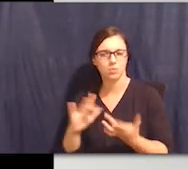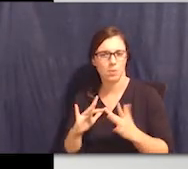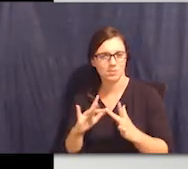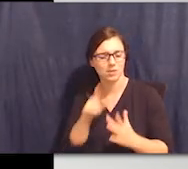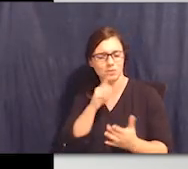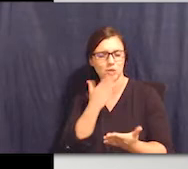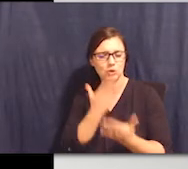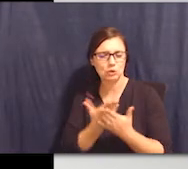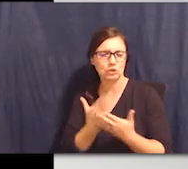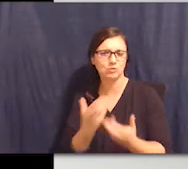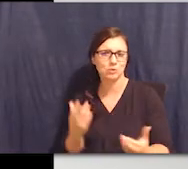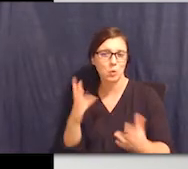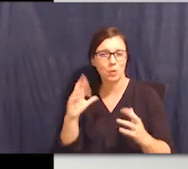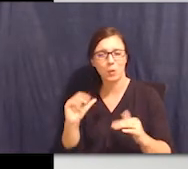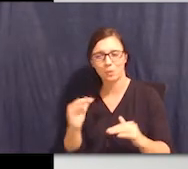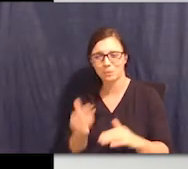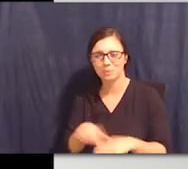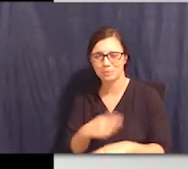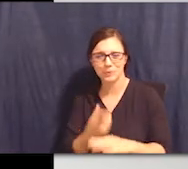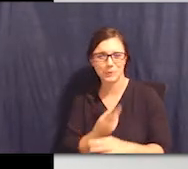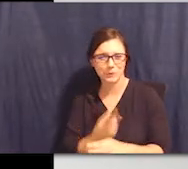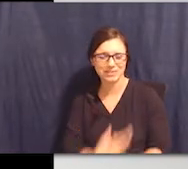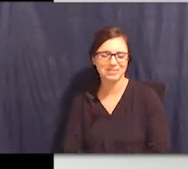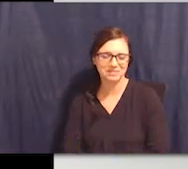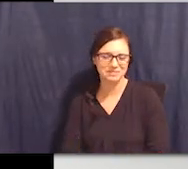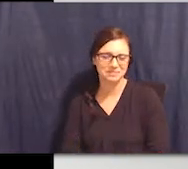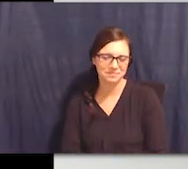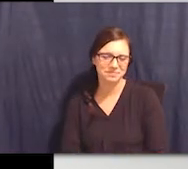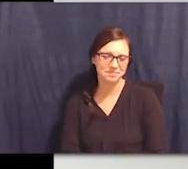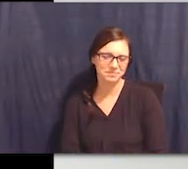It's a good resource. I hope you use it.